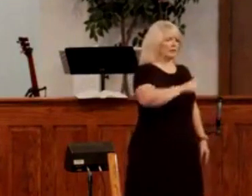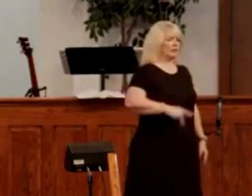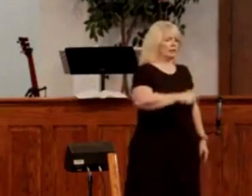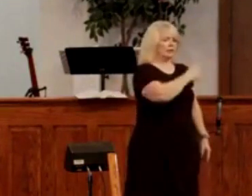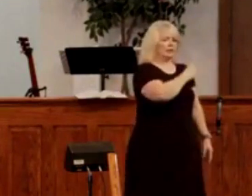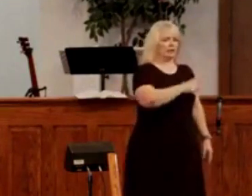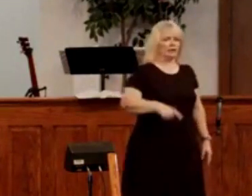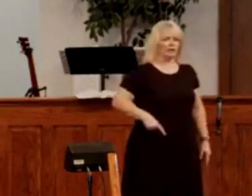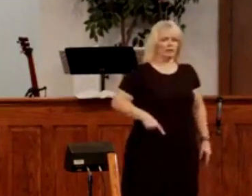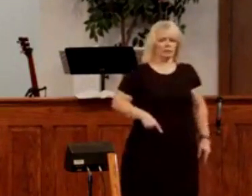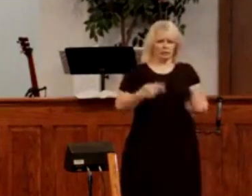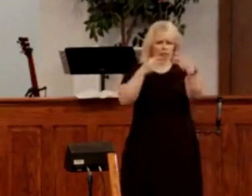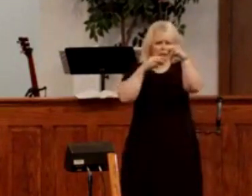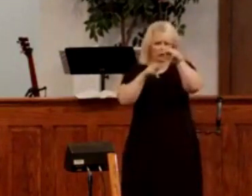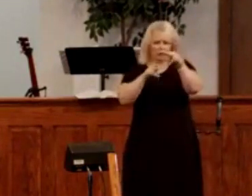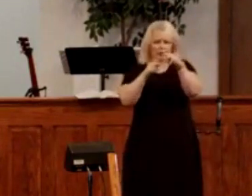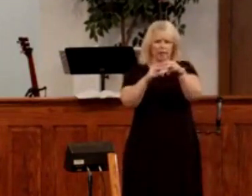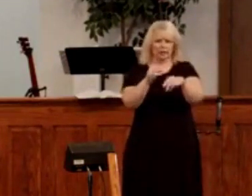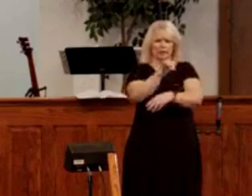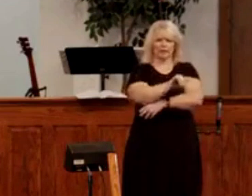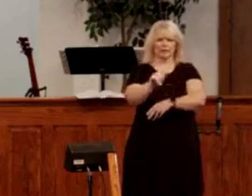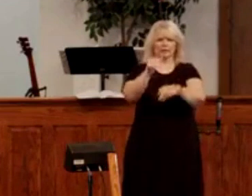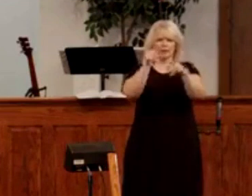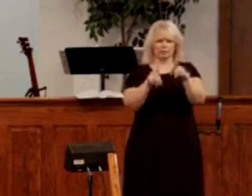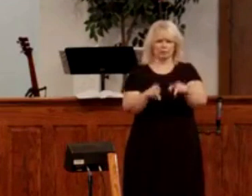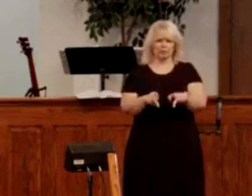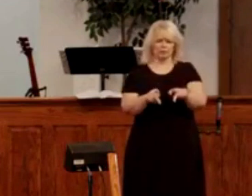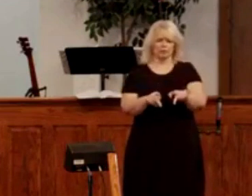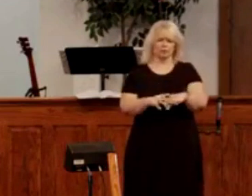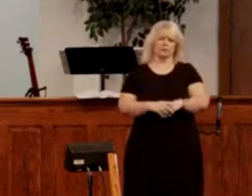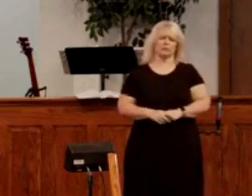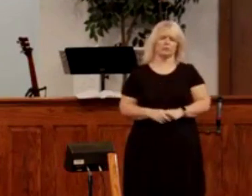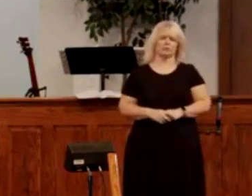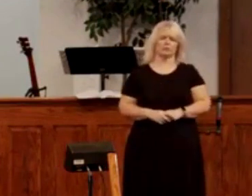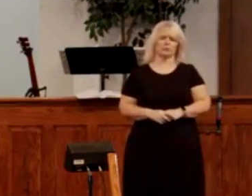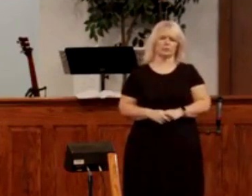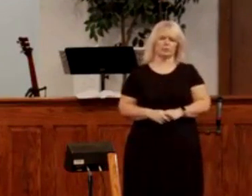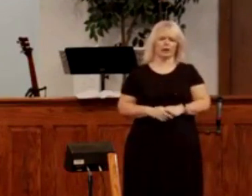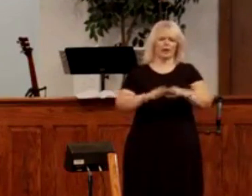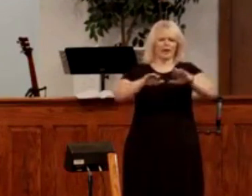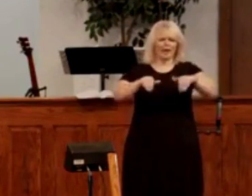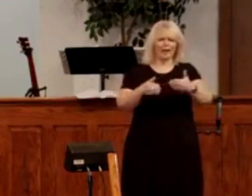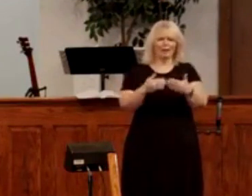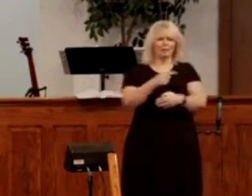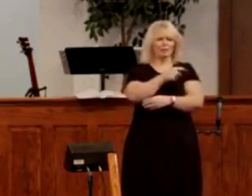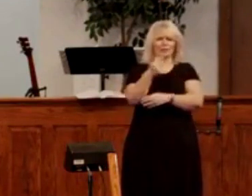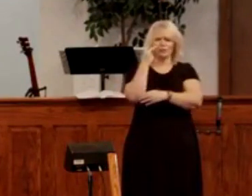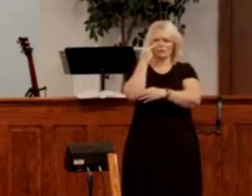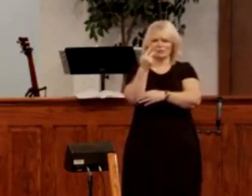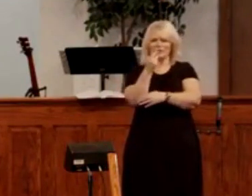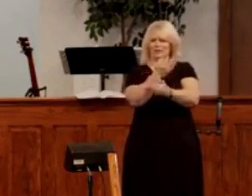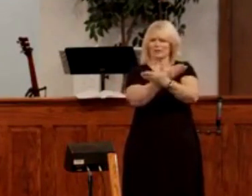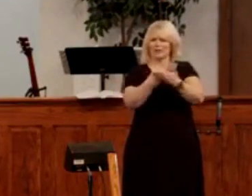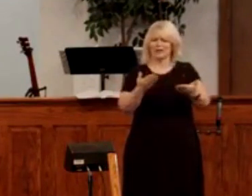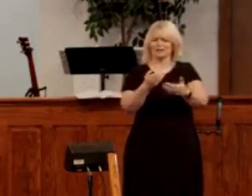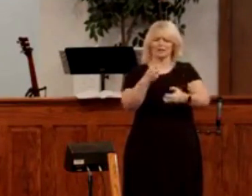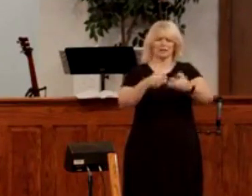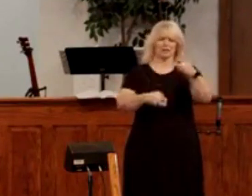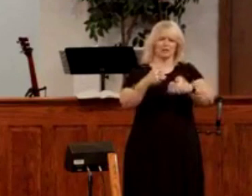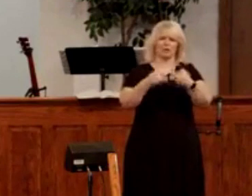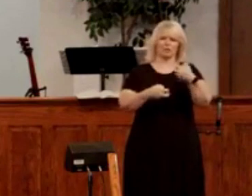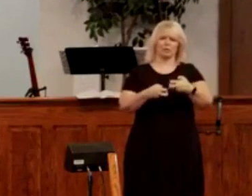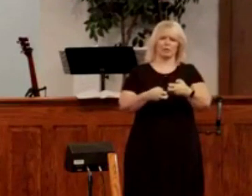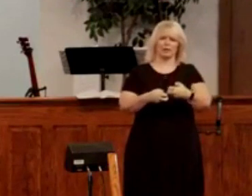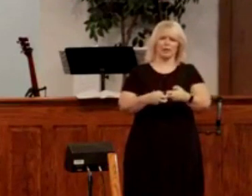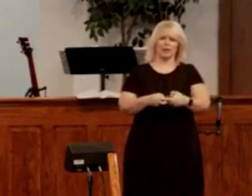same person. What's the problem? Perspective. How you're seeing things. And most of us are wrong in